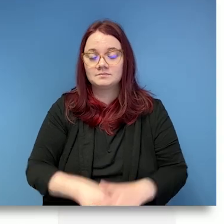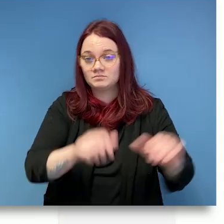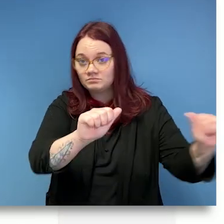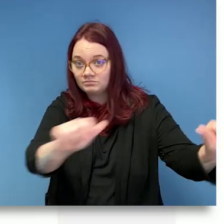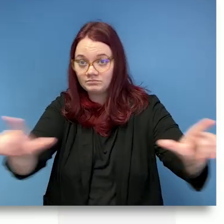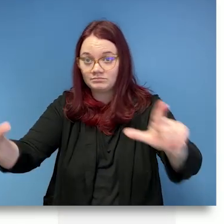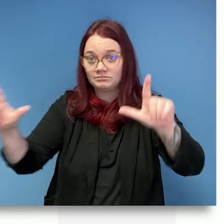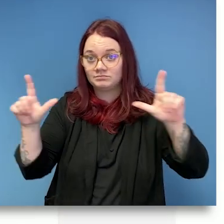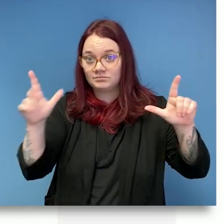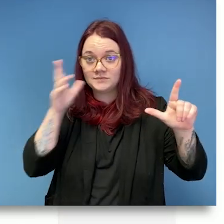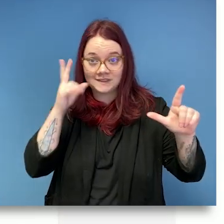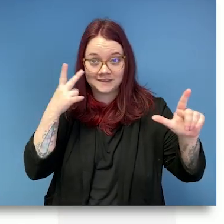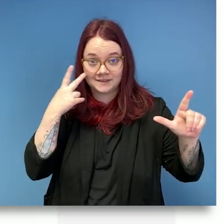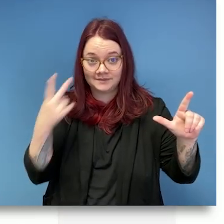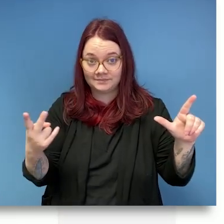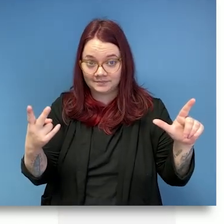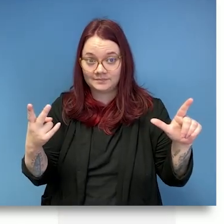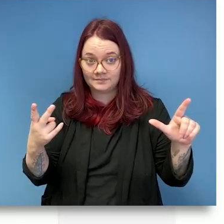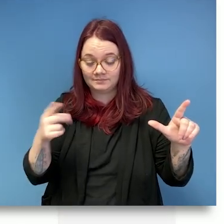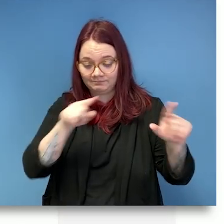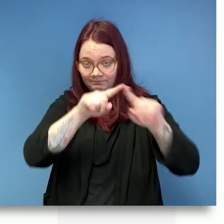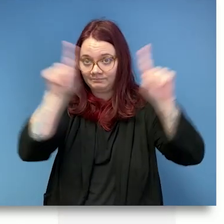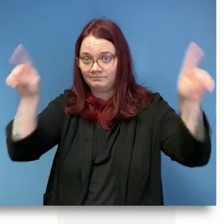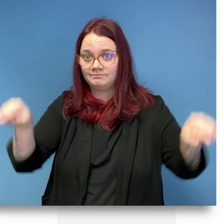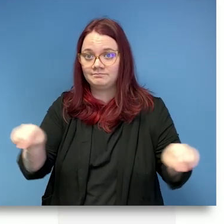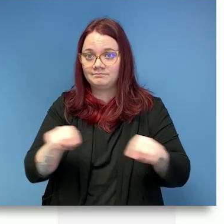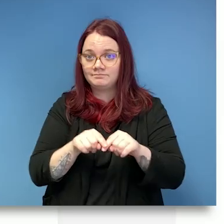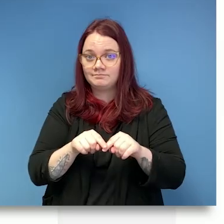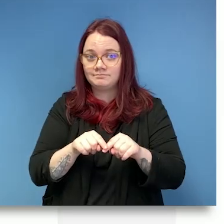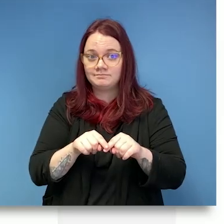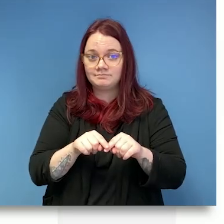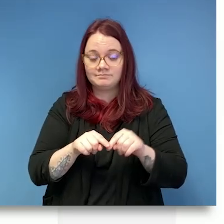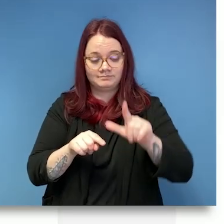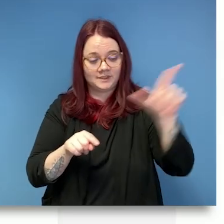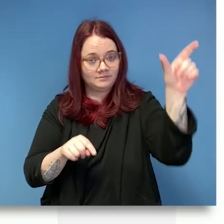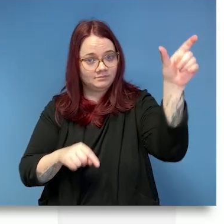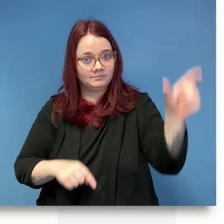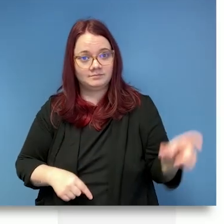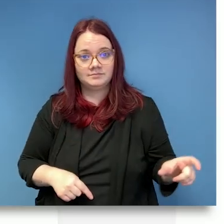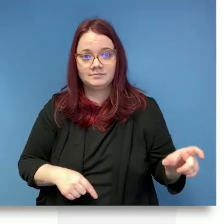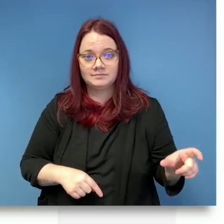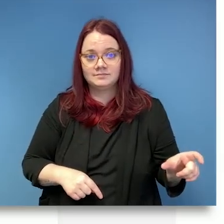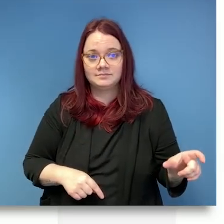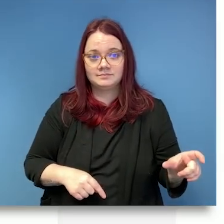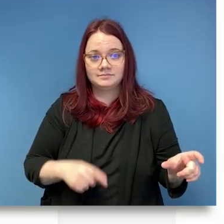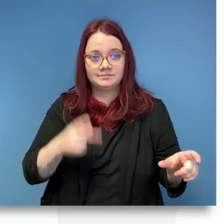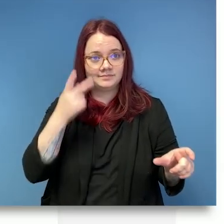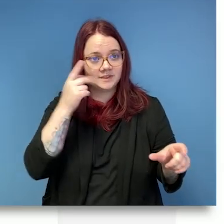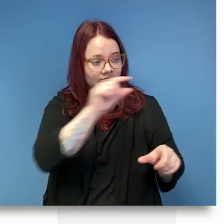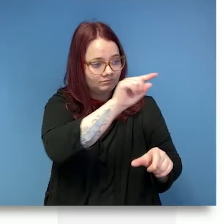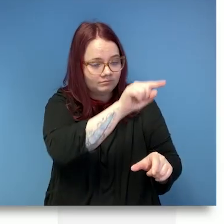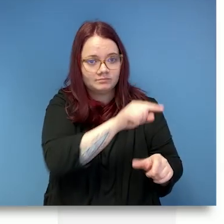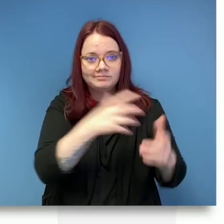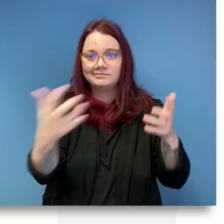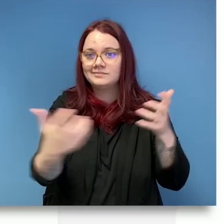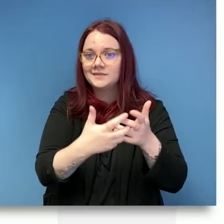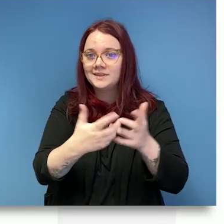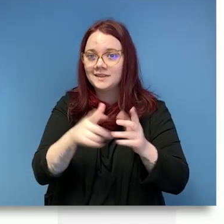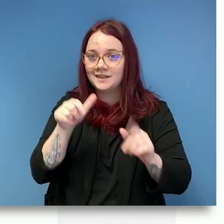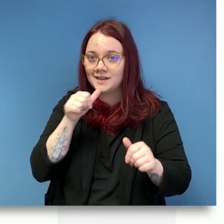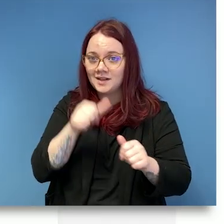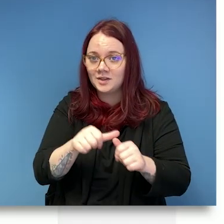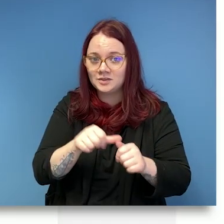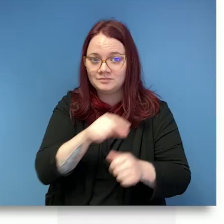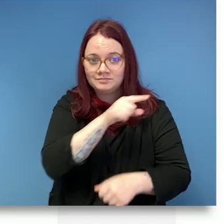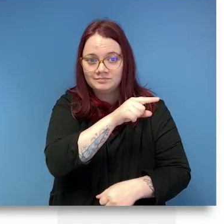Once you log in, you will be directed to the main page. On the left-hand side, you will find sections for accommodation letters,